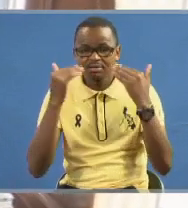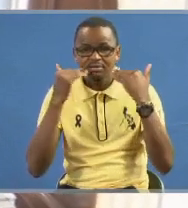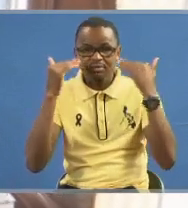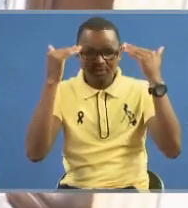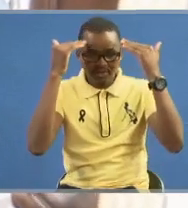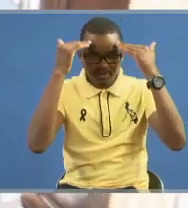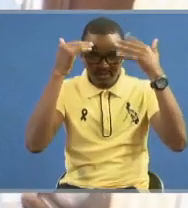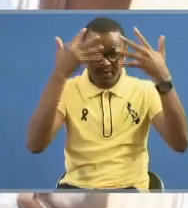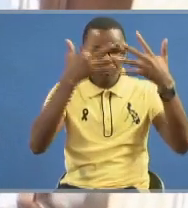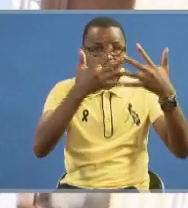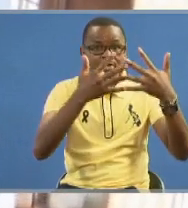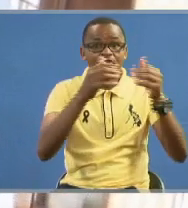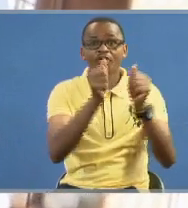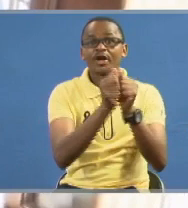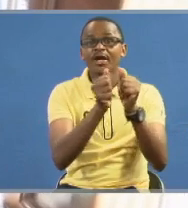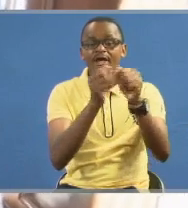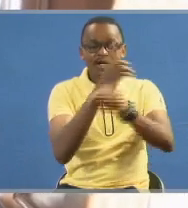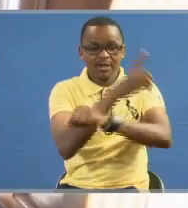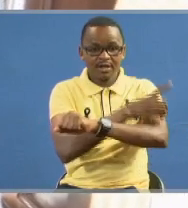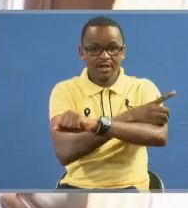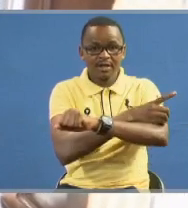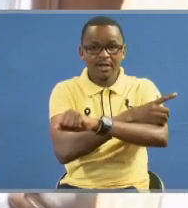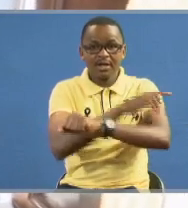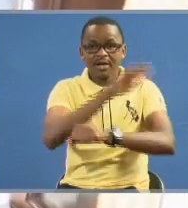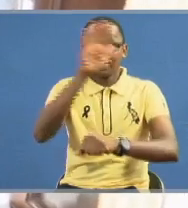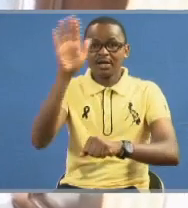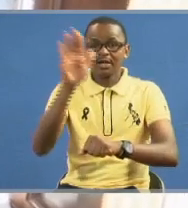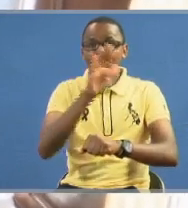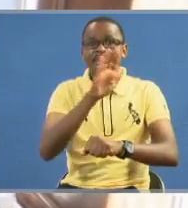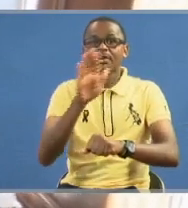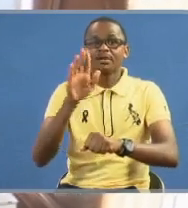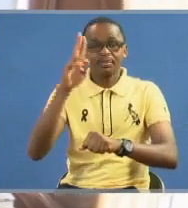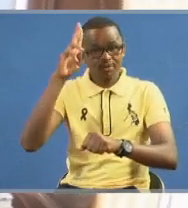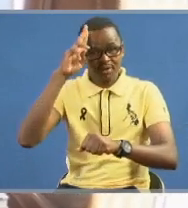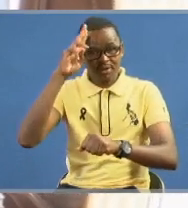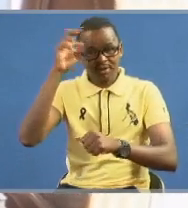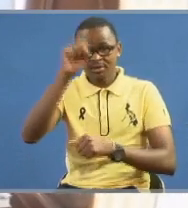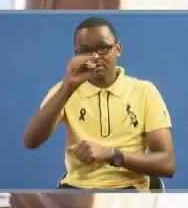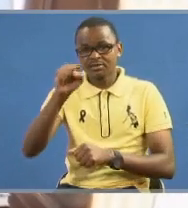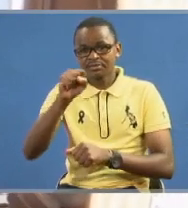and will be detained for 10 days at Kilimani Police Station.